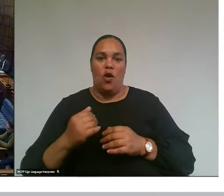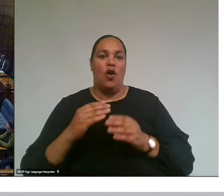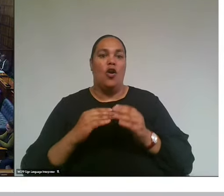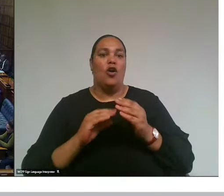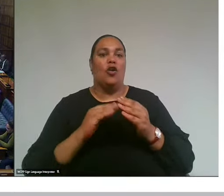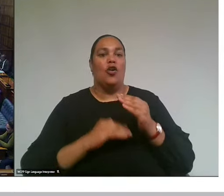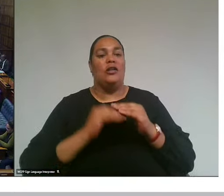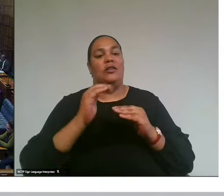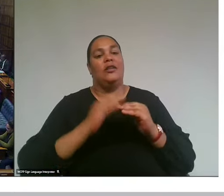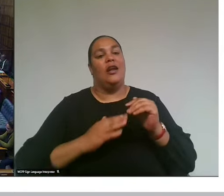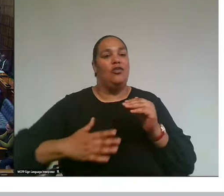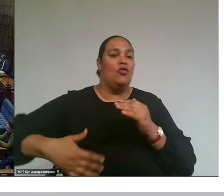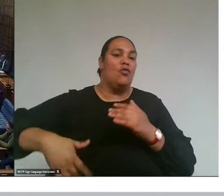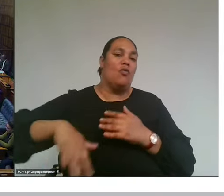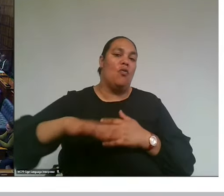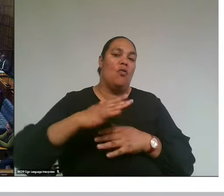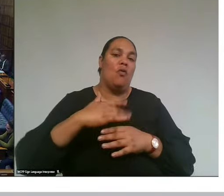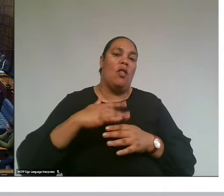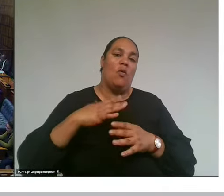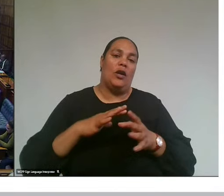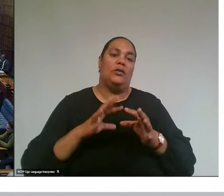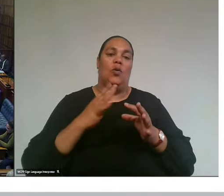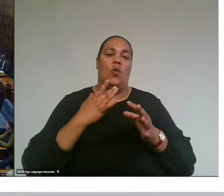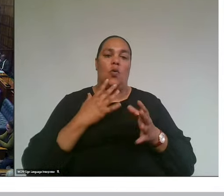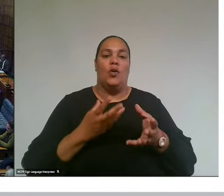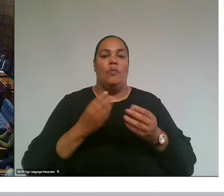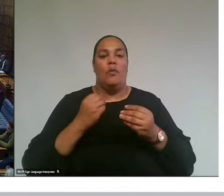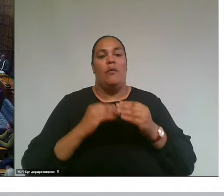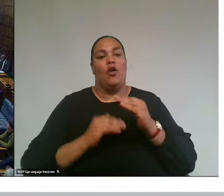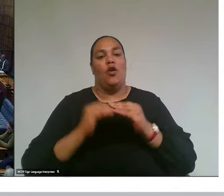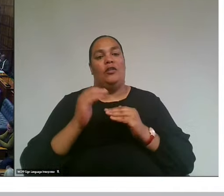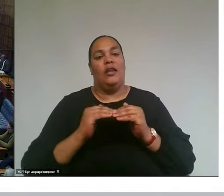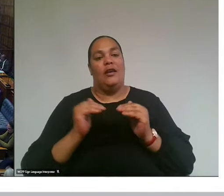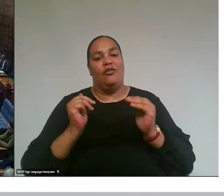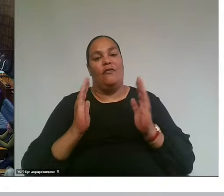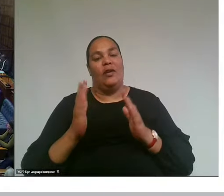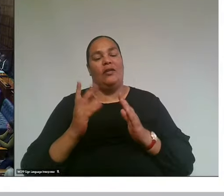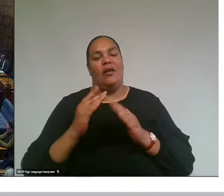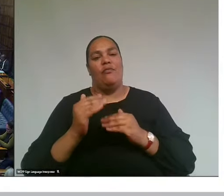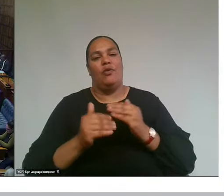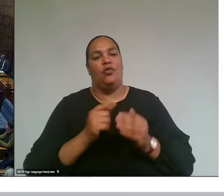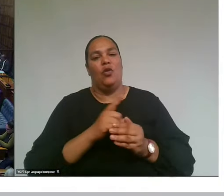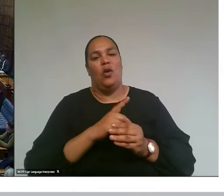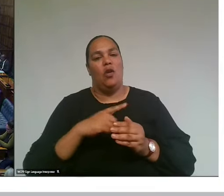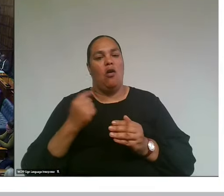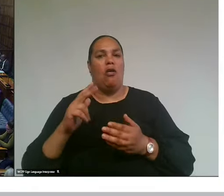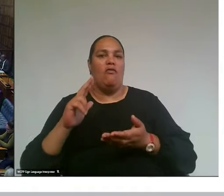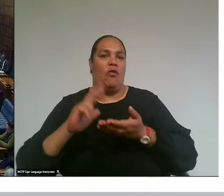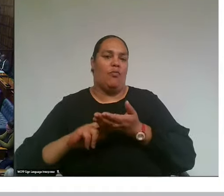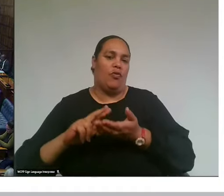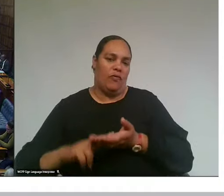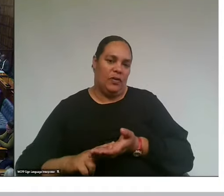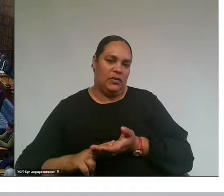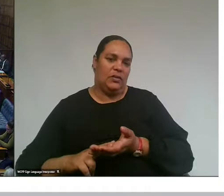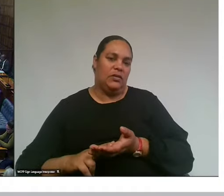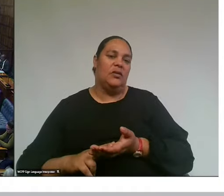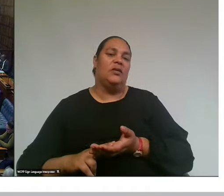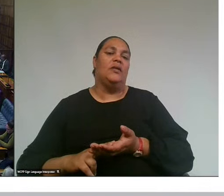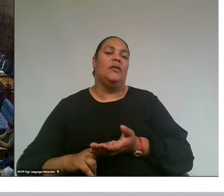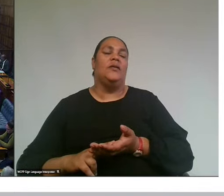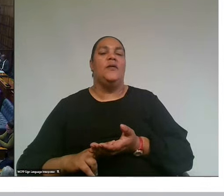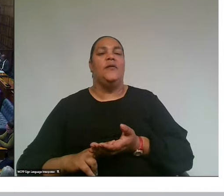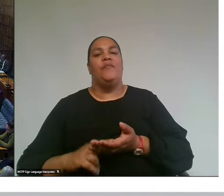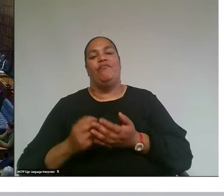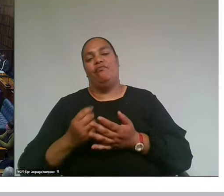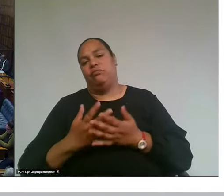construction once to to get to the construction phase there's a long process of approvals uh uh